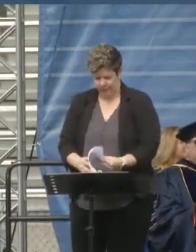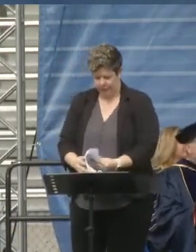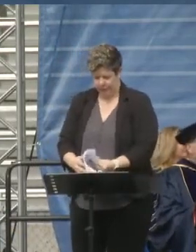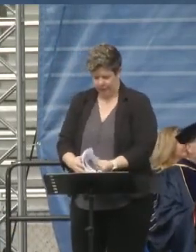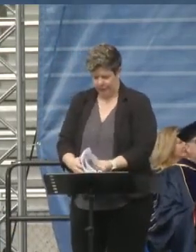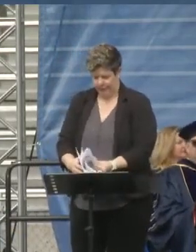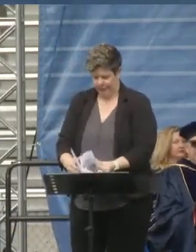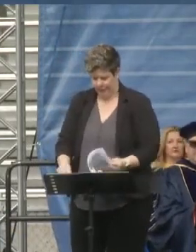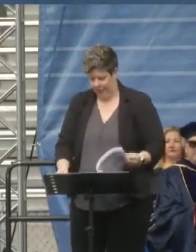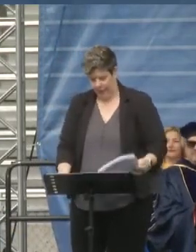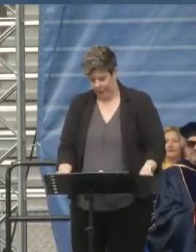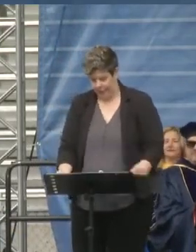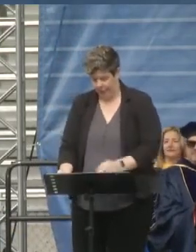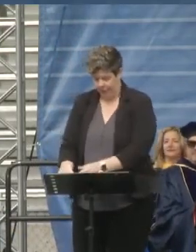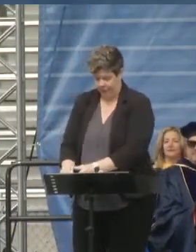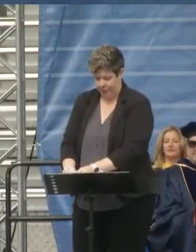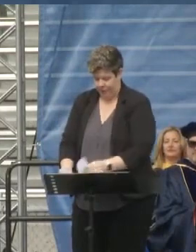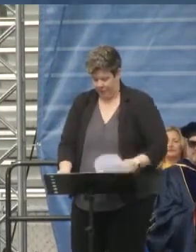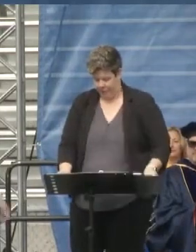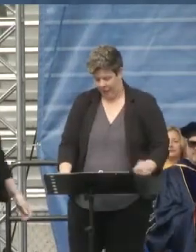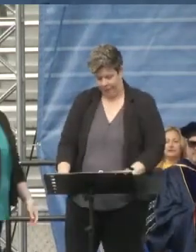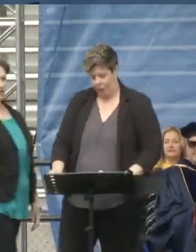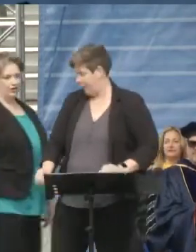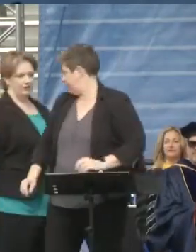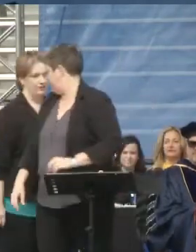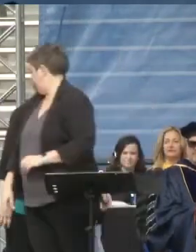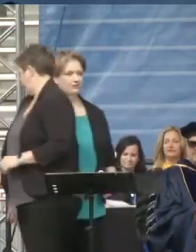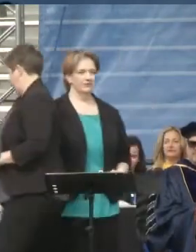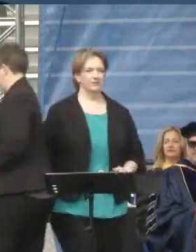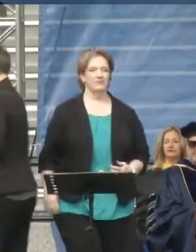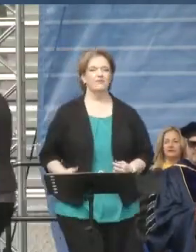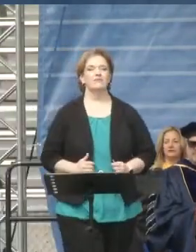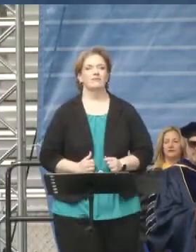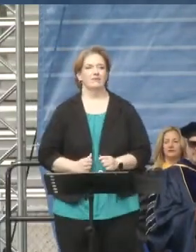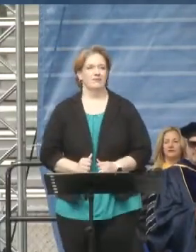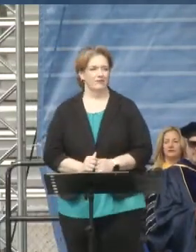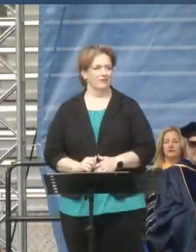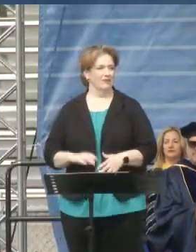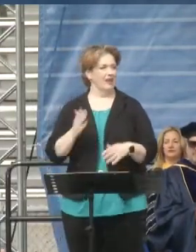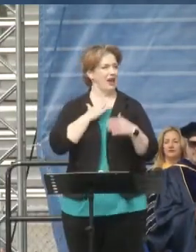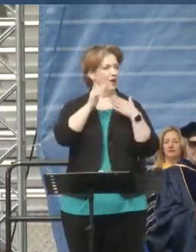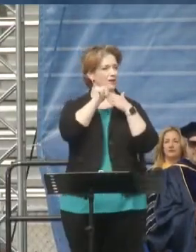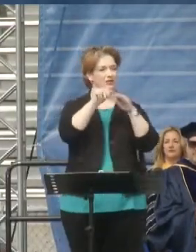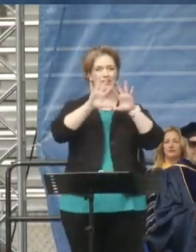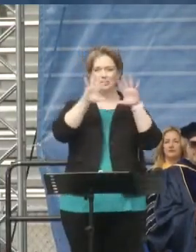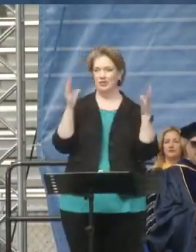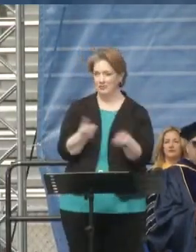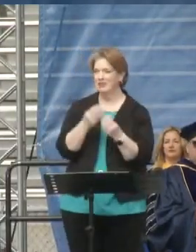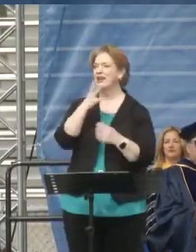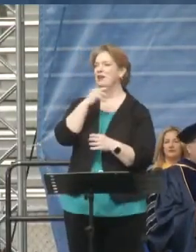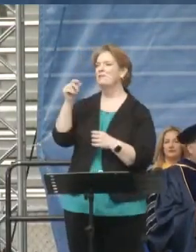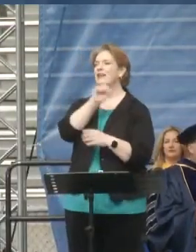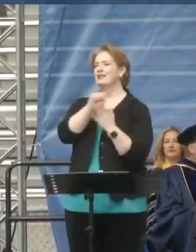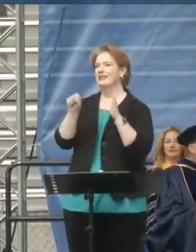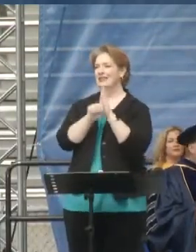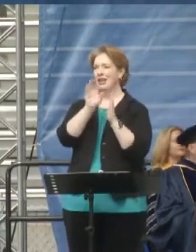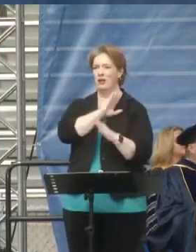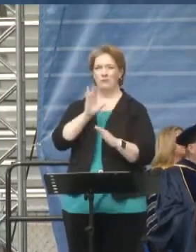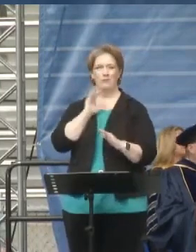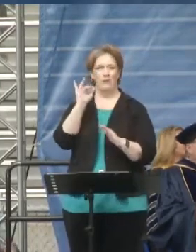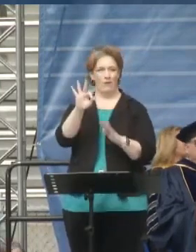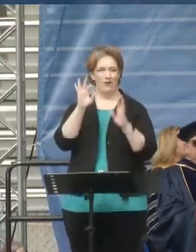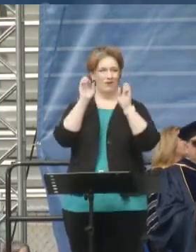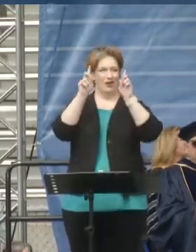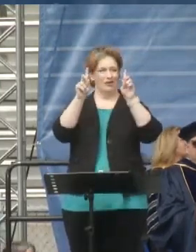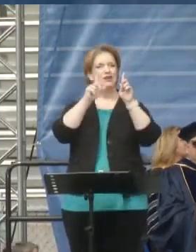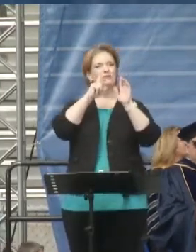Our leadership team and the State Board of Education have evinced an extraordinary kind of dedication.